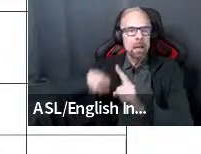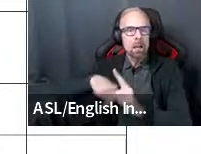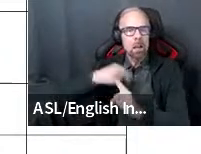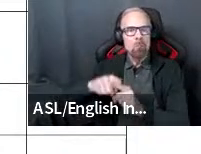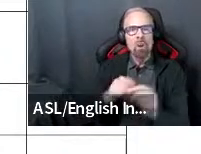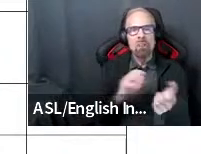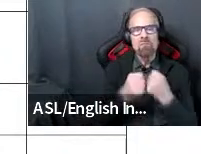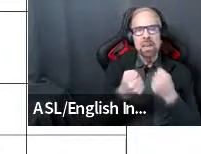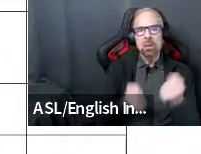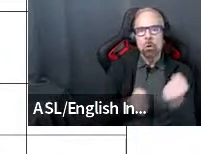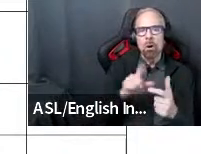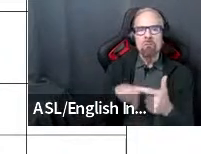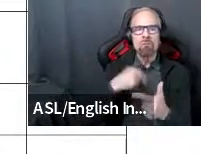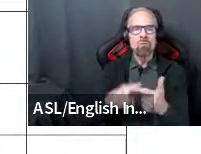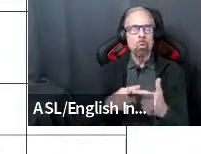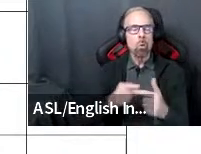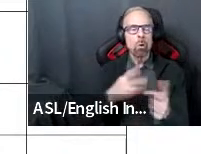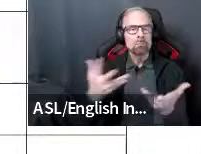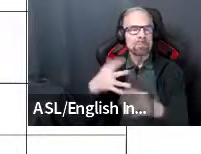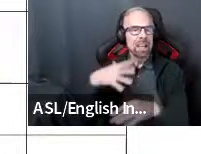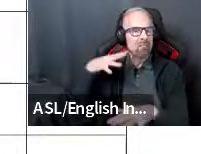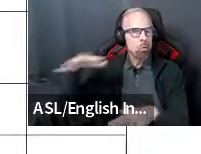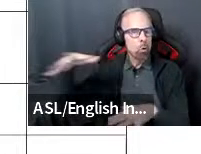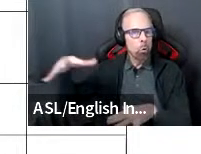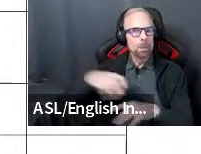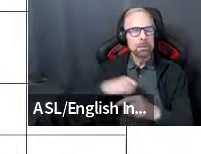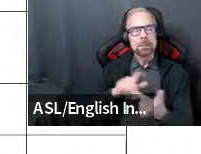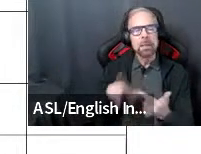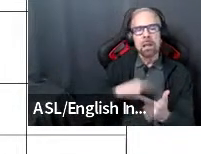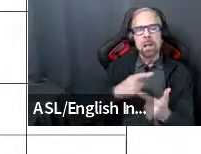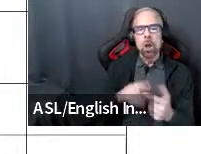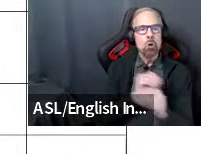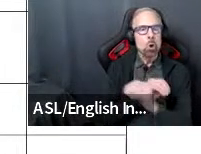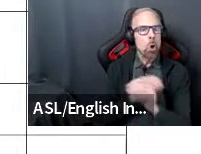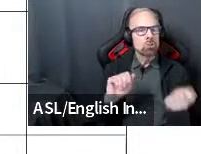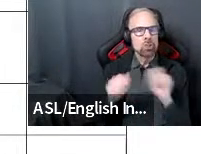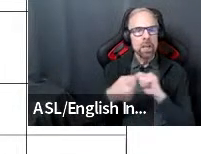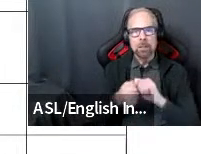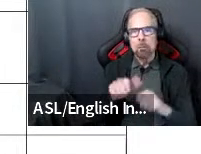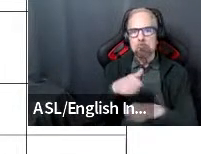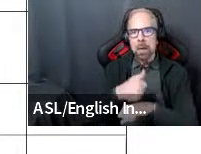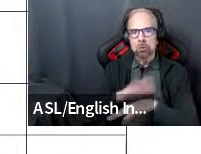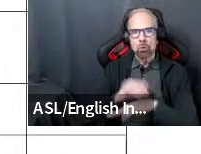and noise reduction. And again, no language changes to this based on our discussion.